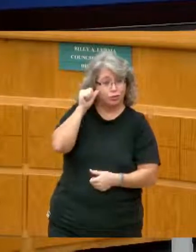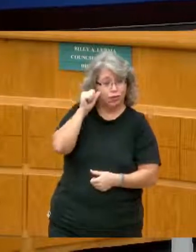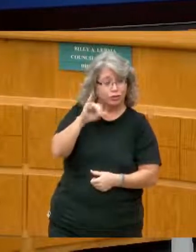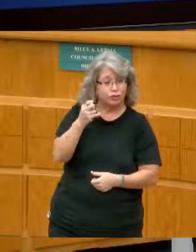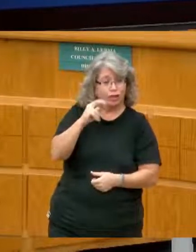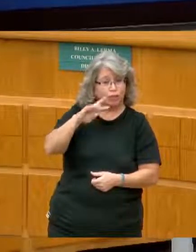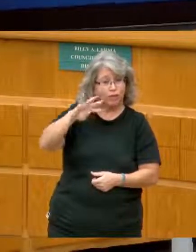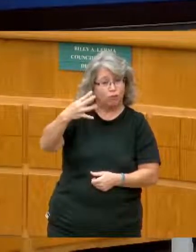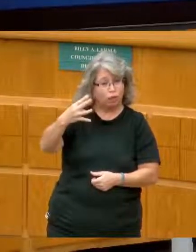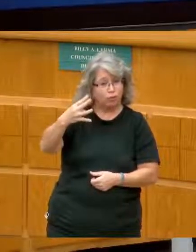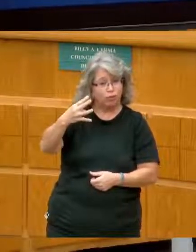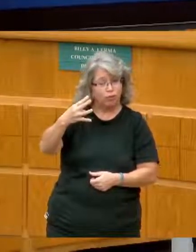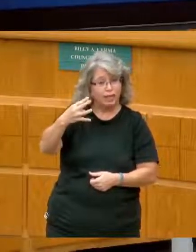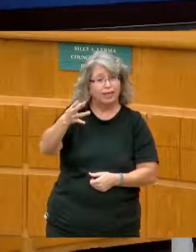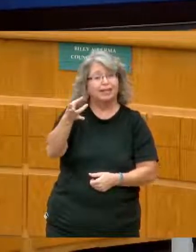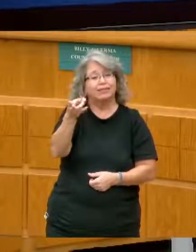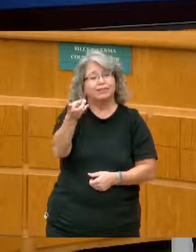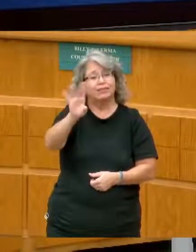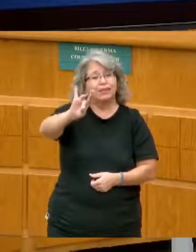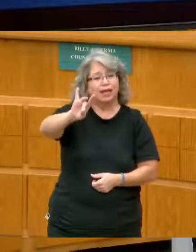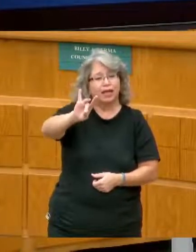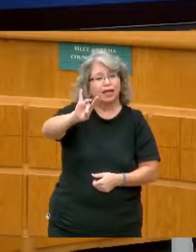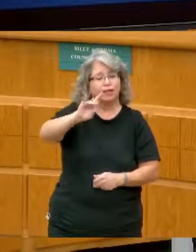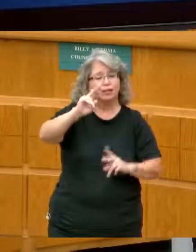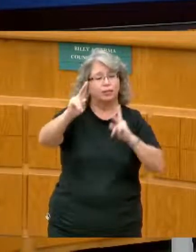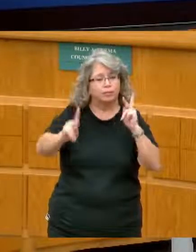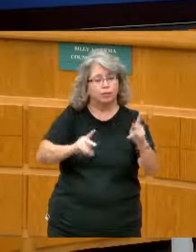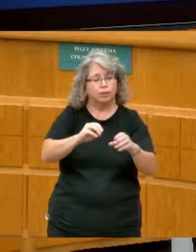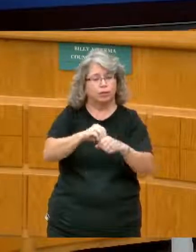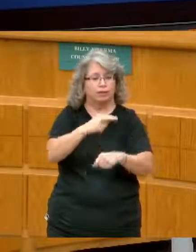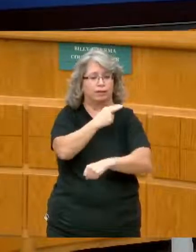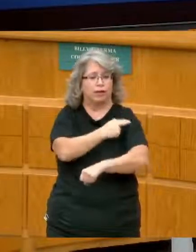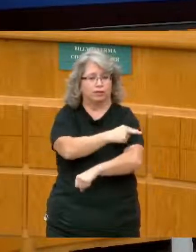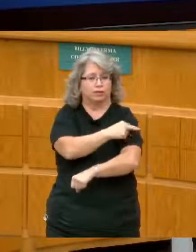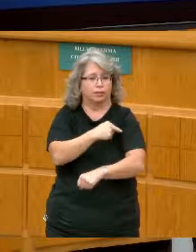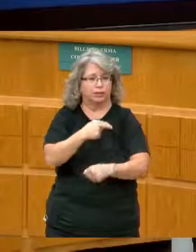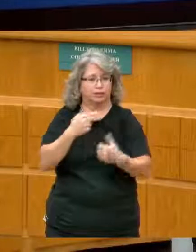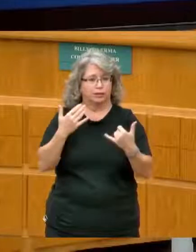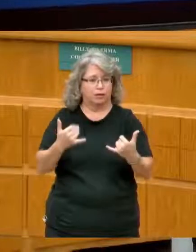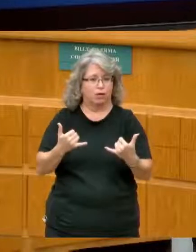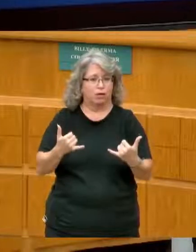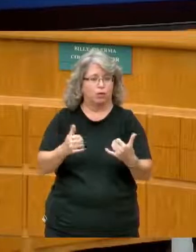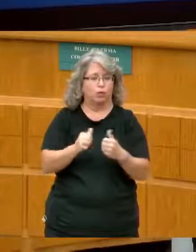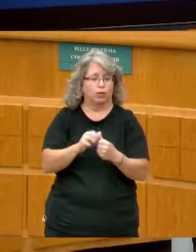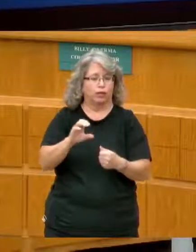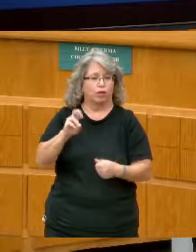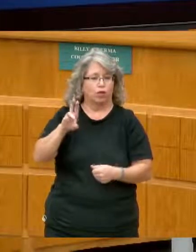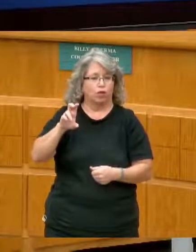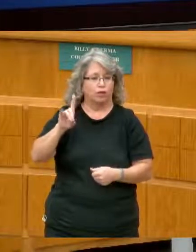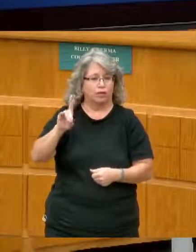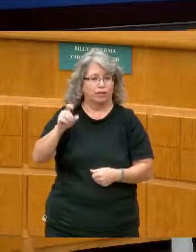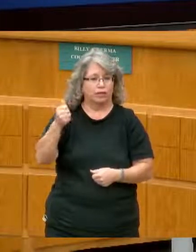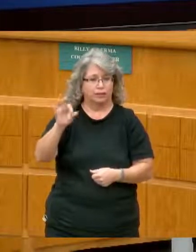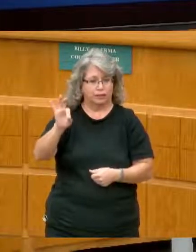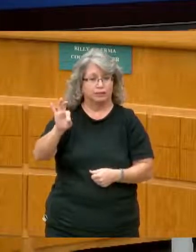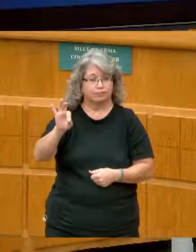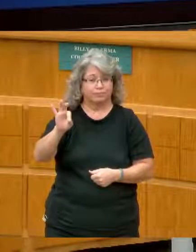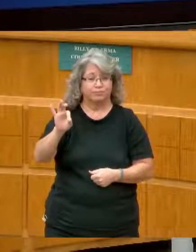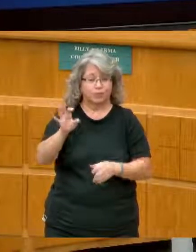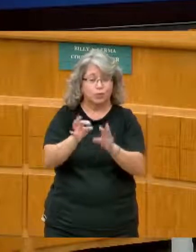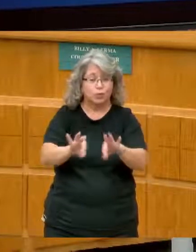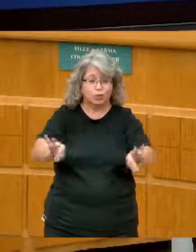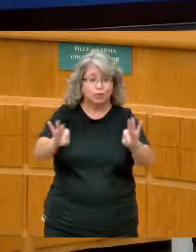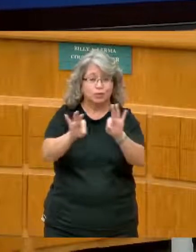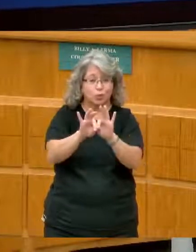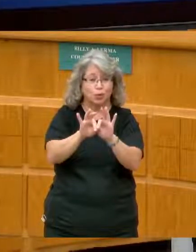the 4th, we have 78 individuals hospitalized here in Nueces County with COVID-19. So I think that's really important that you kind of keep